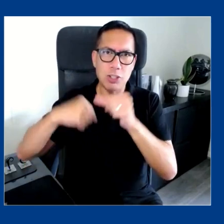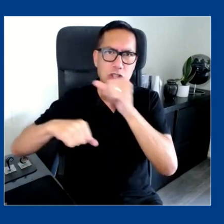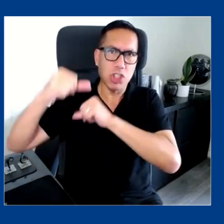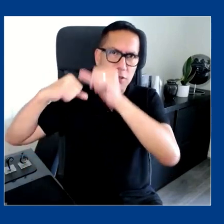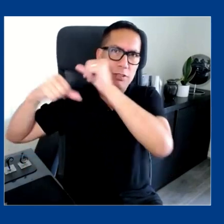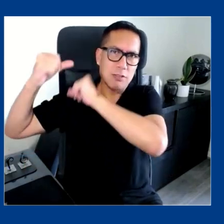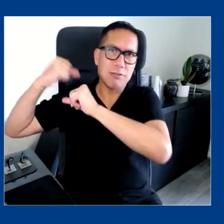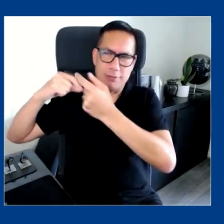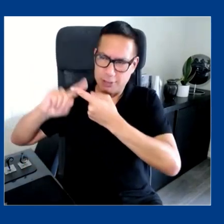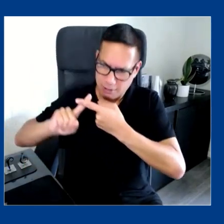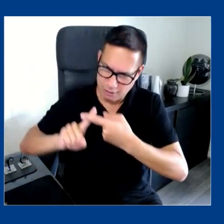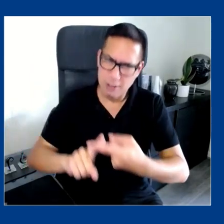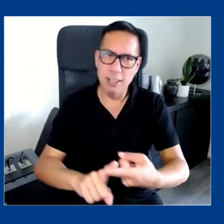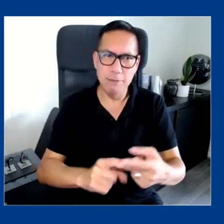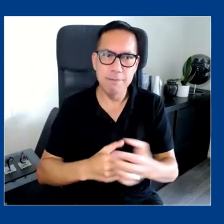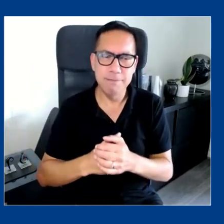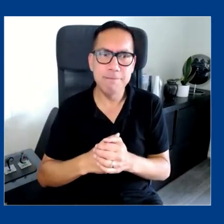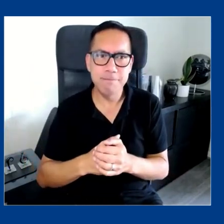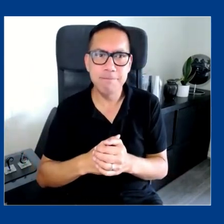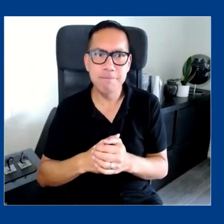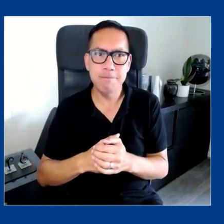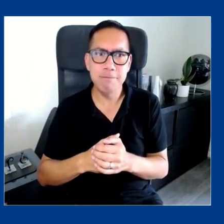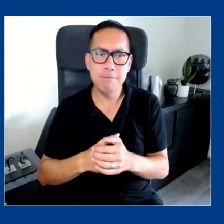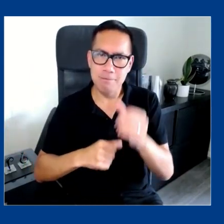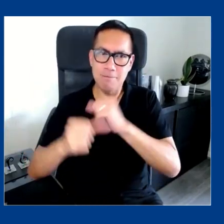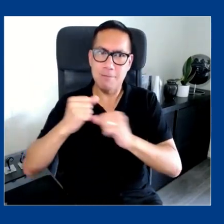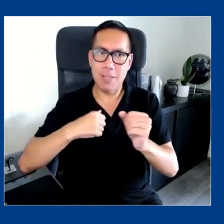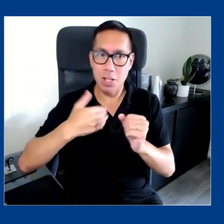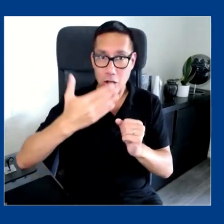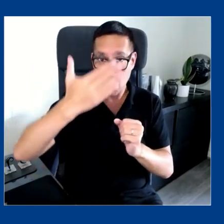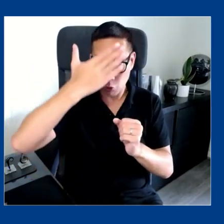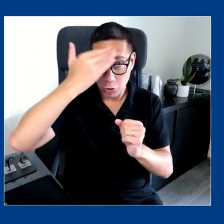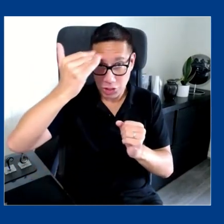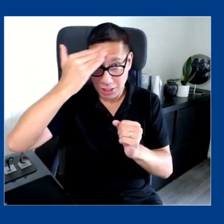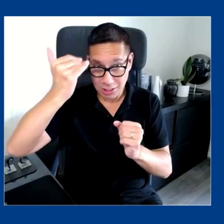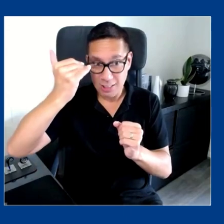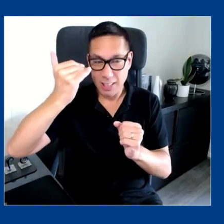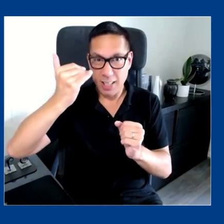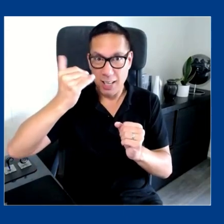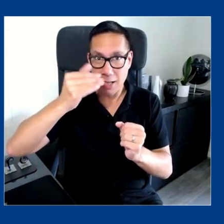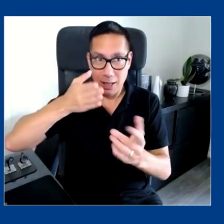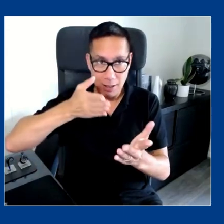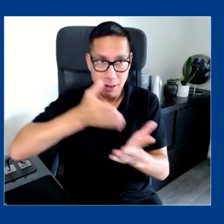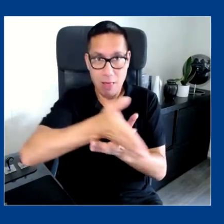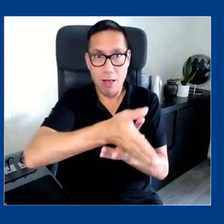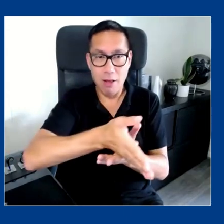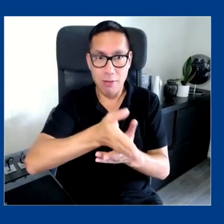And not an element of Christianity is in that ceremony.